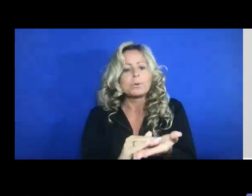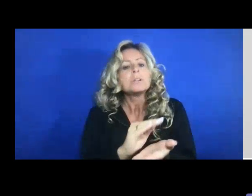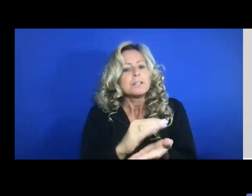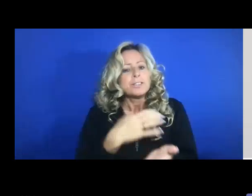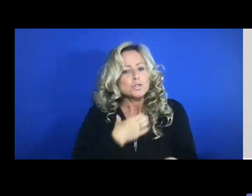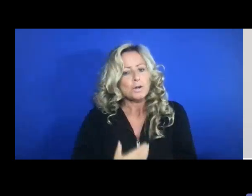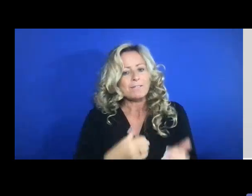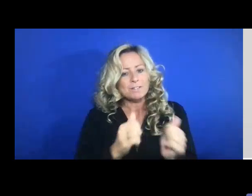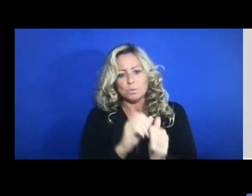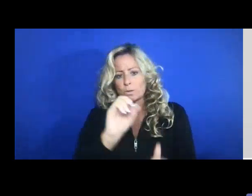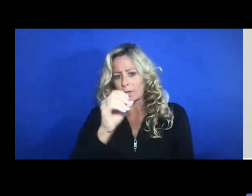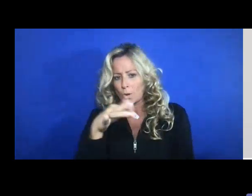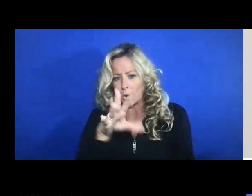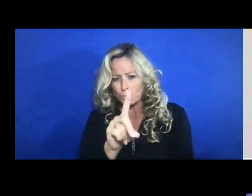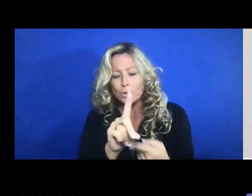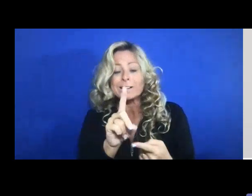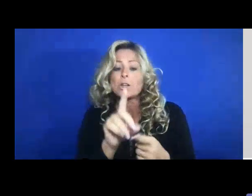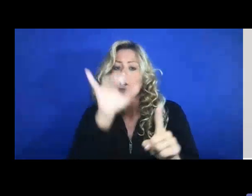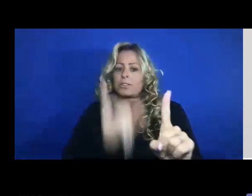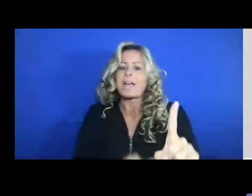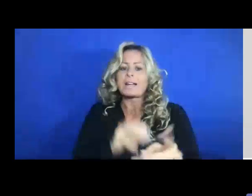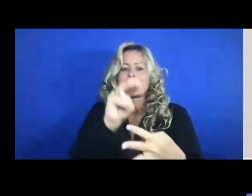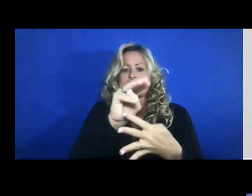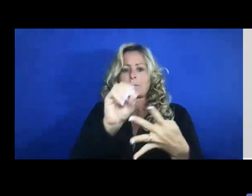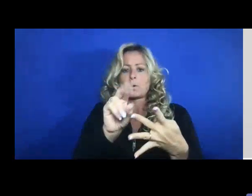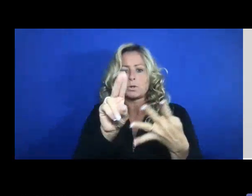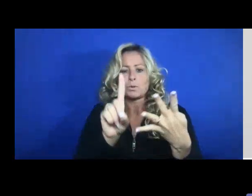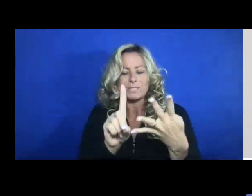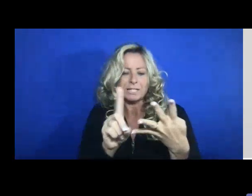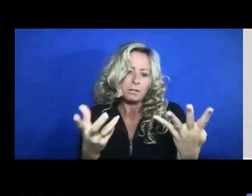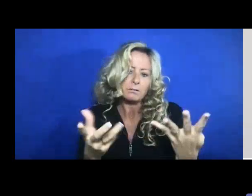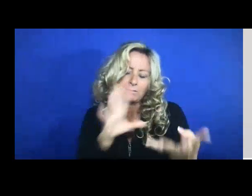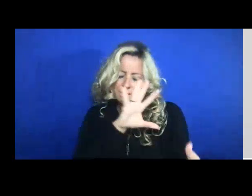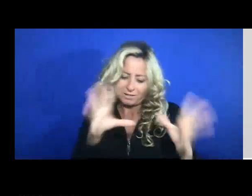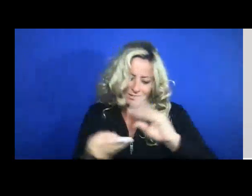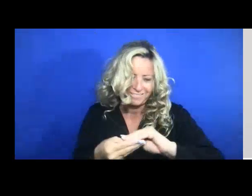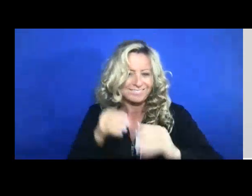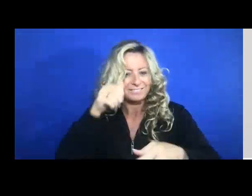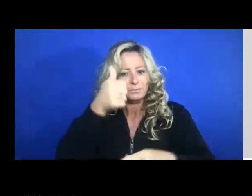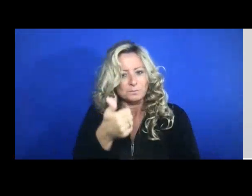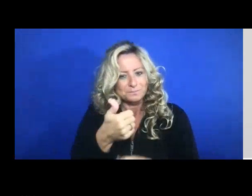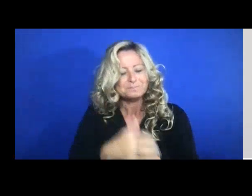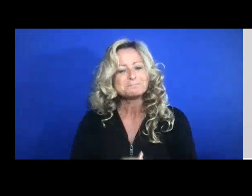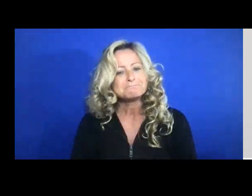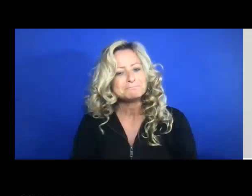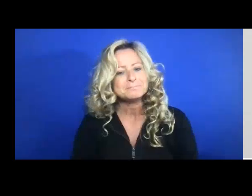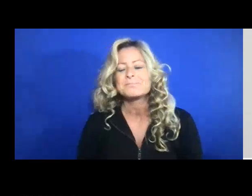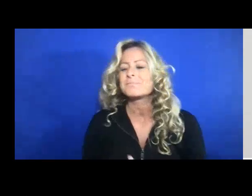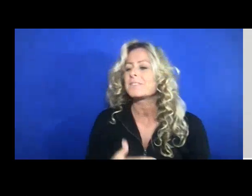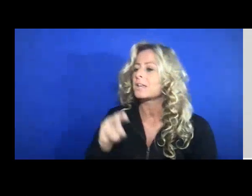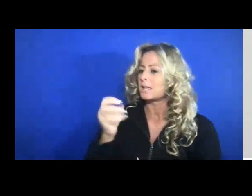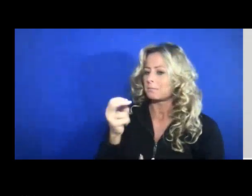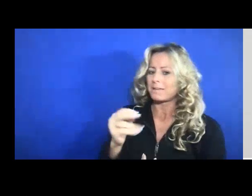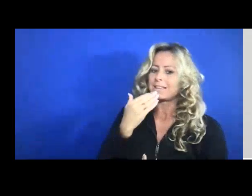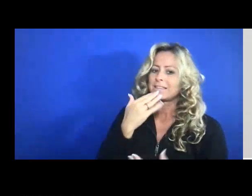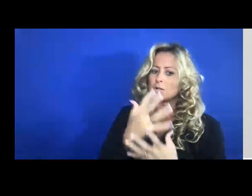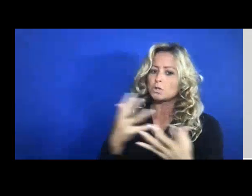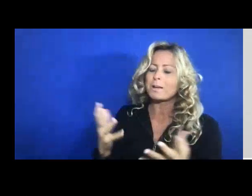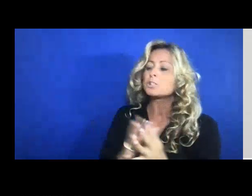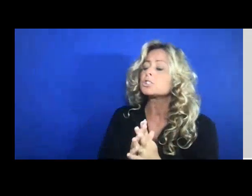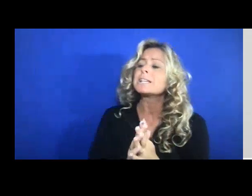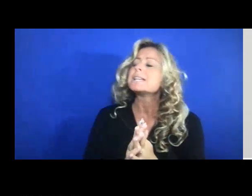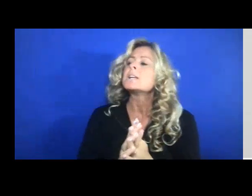opioids. So that's MOUD, I think, in a nutshell. Thank you so much. Can you tell us what questions